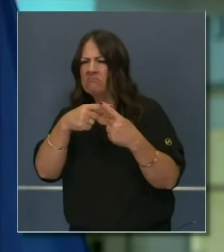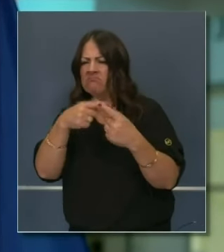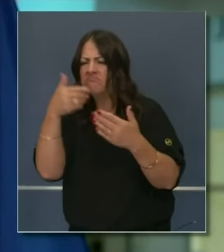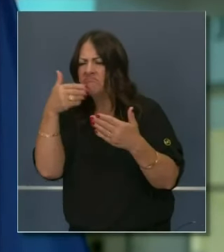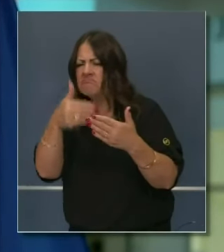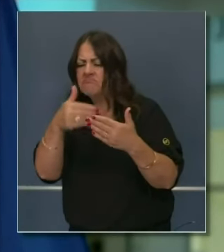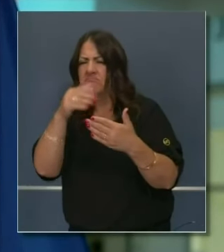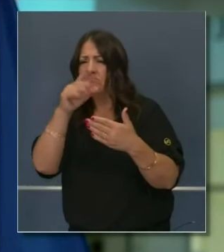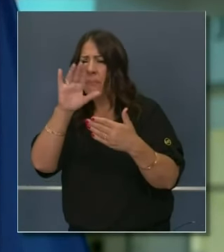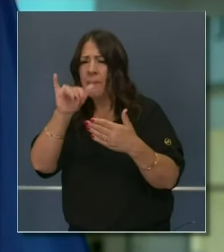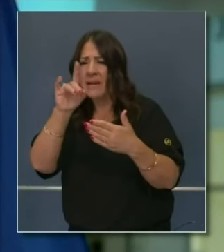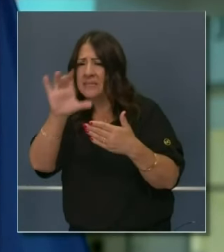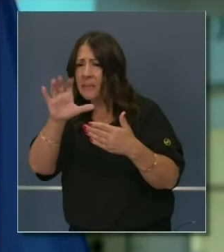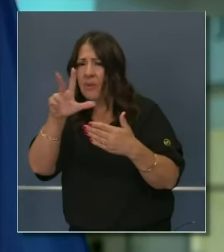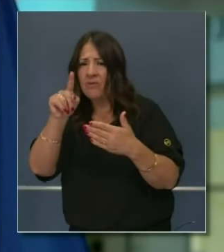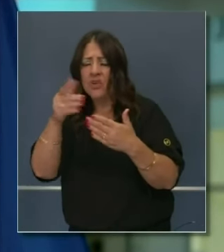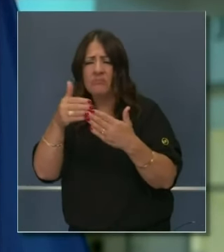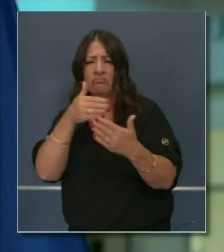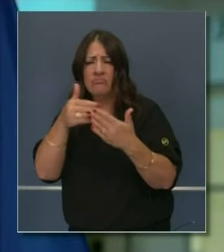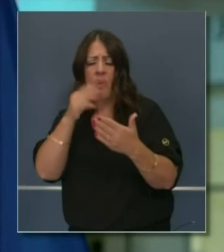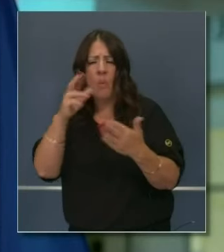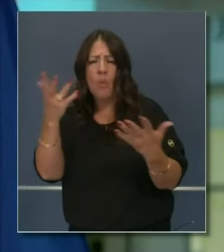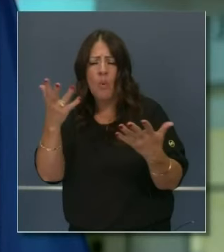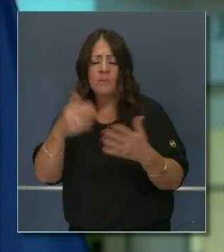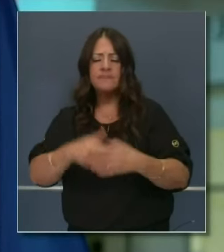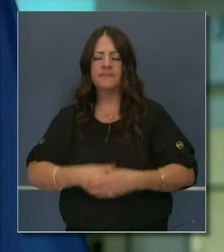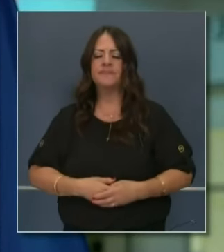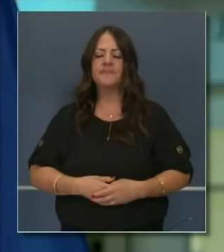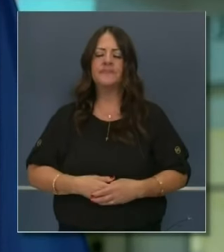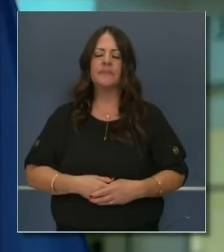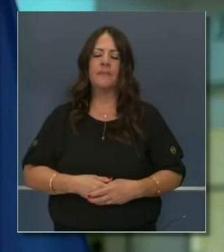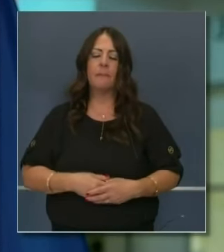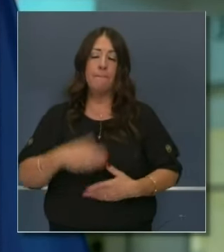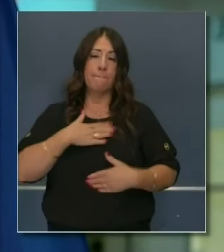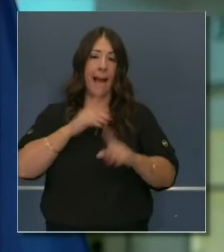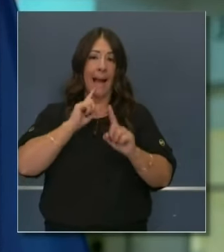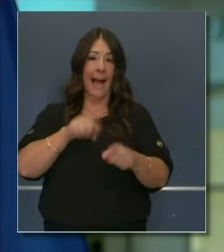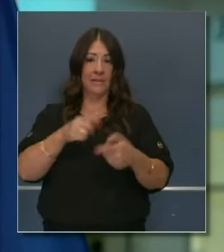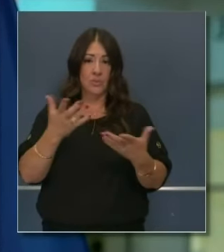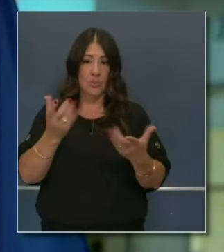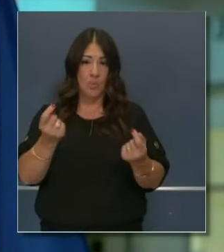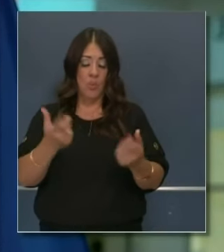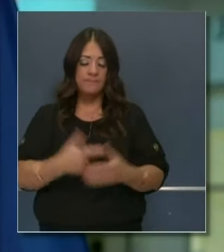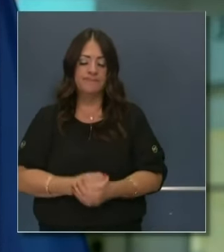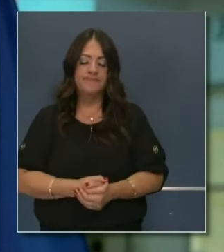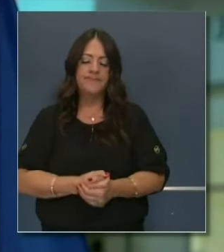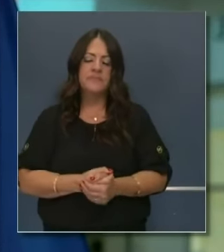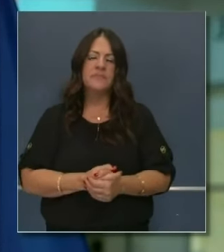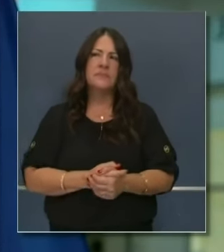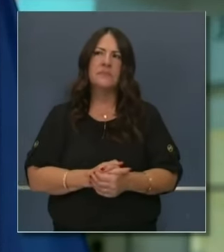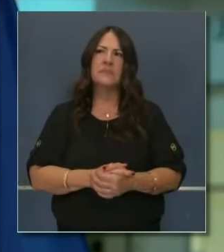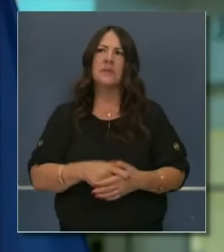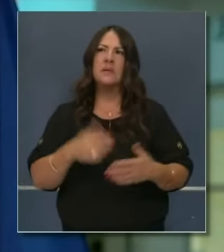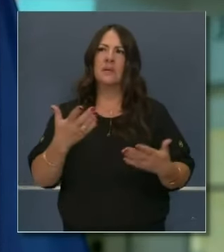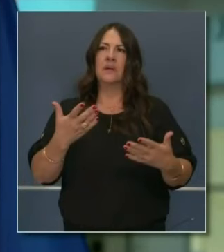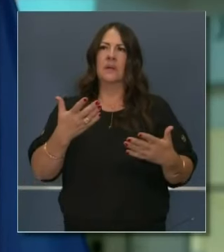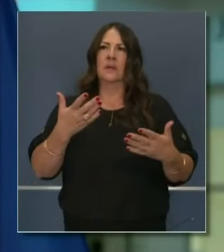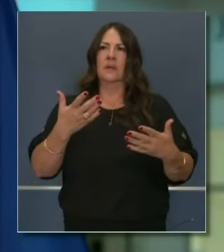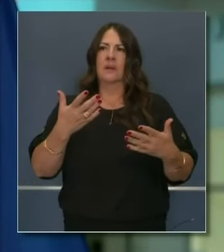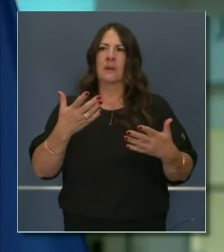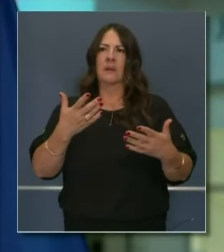to roll this out to all of phase 1? So the answer to the question requires information that no